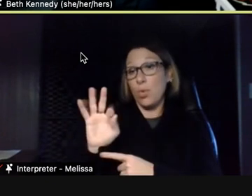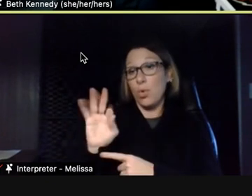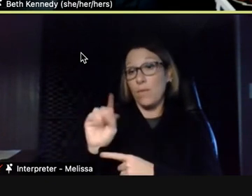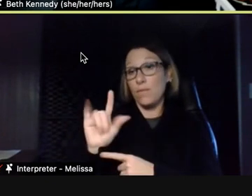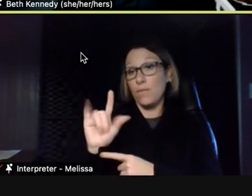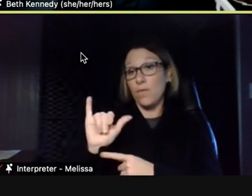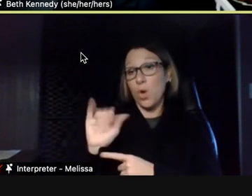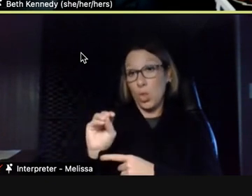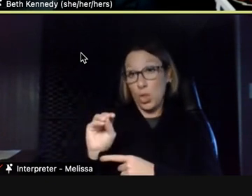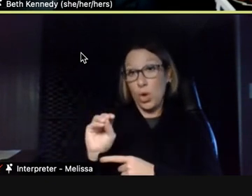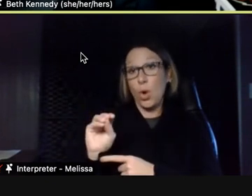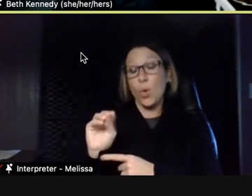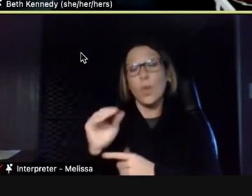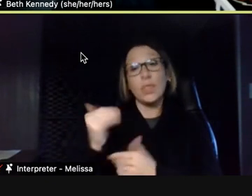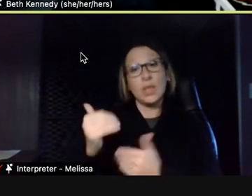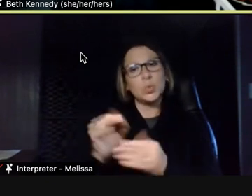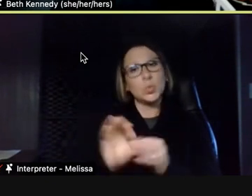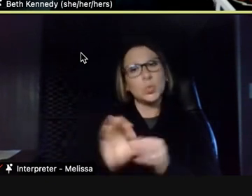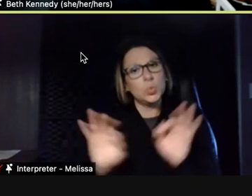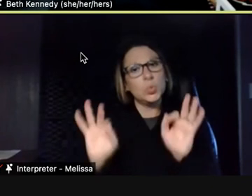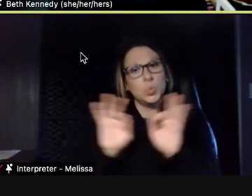that portfolio is a critical piece.